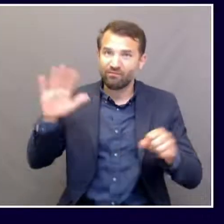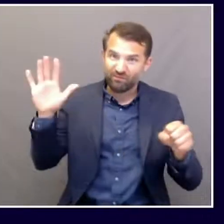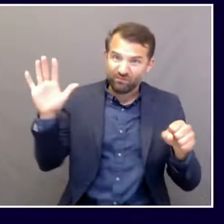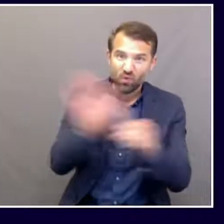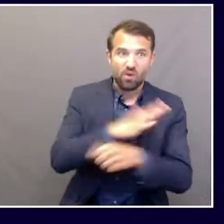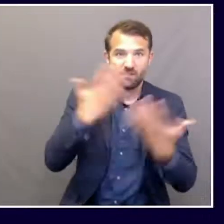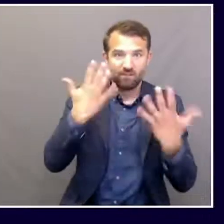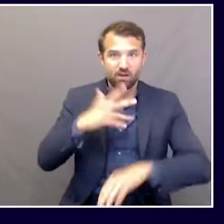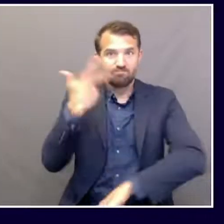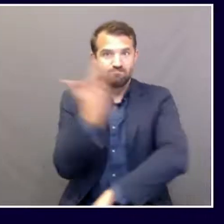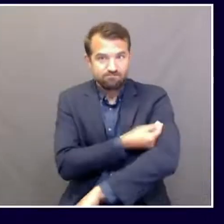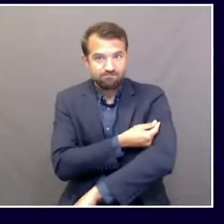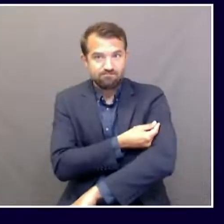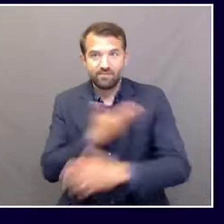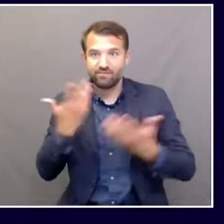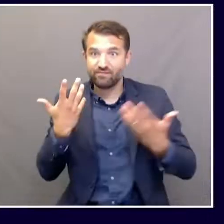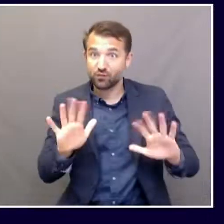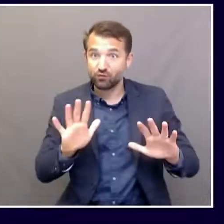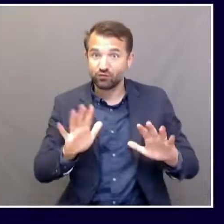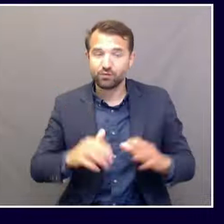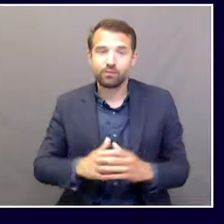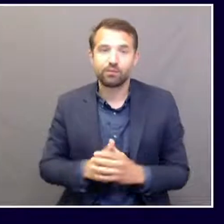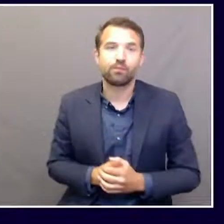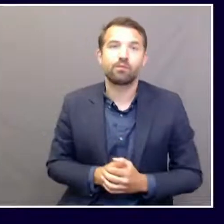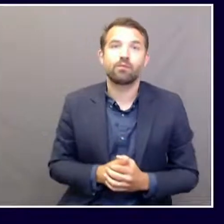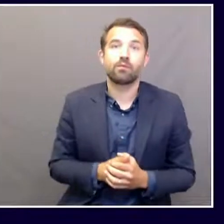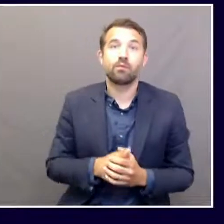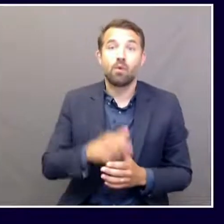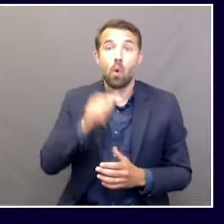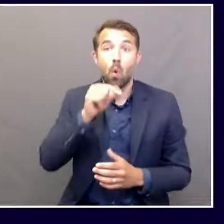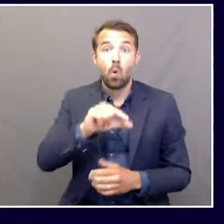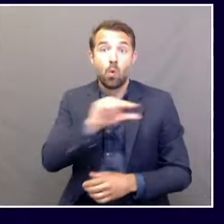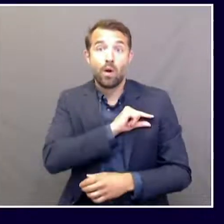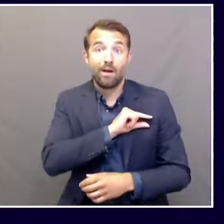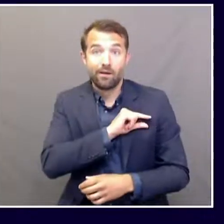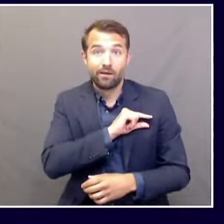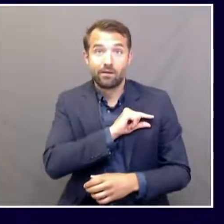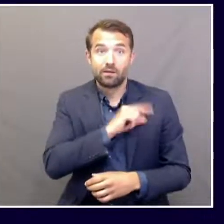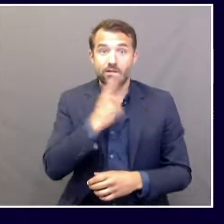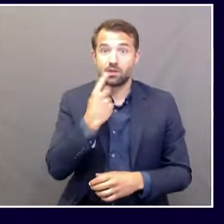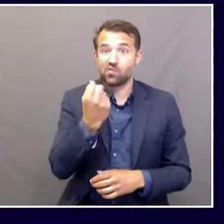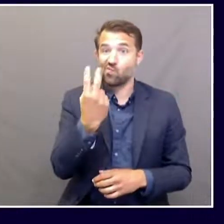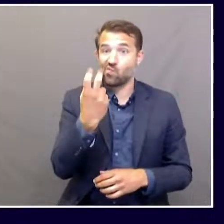just those who are eligible, that is to say those who are 12 and over,